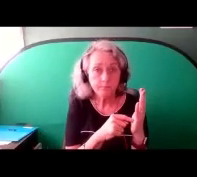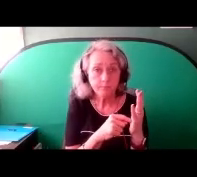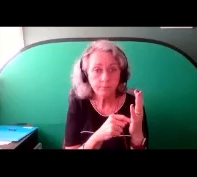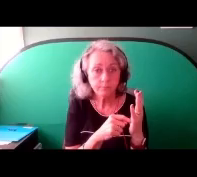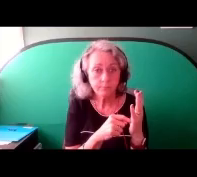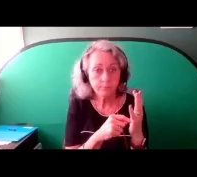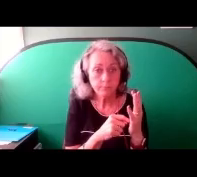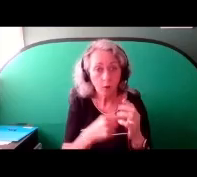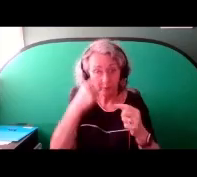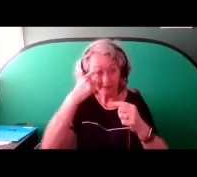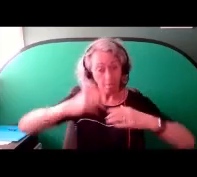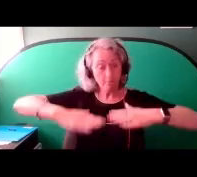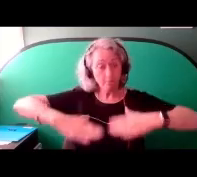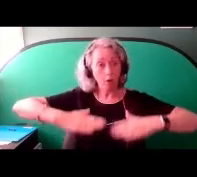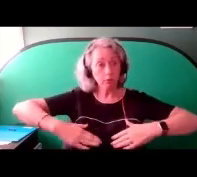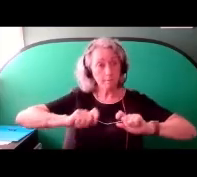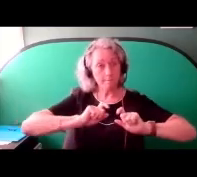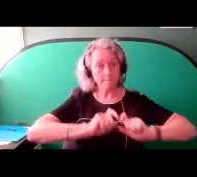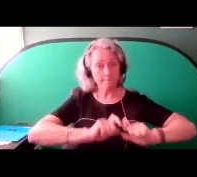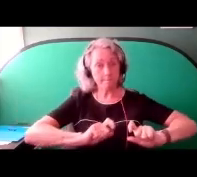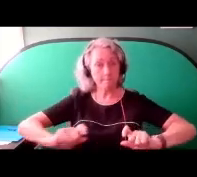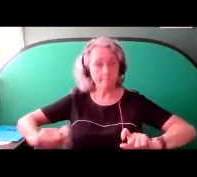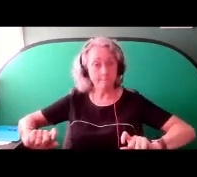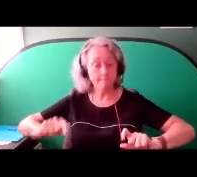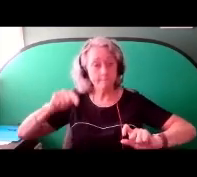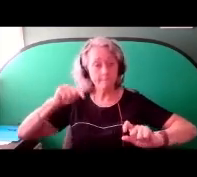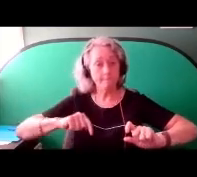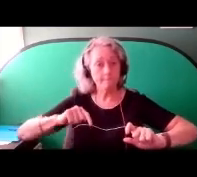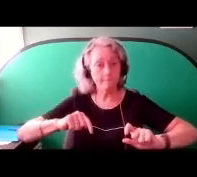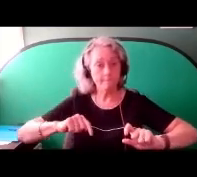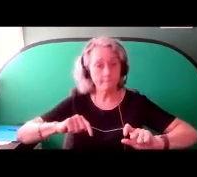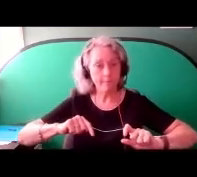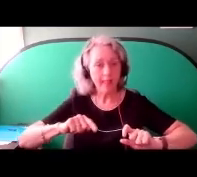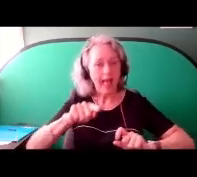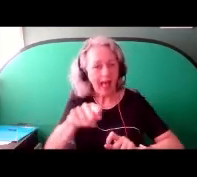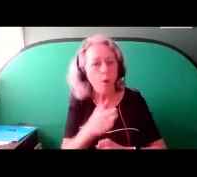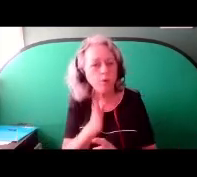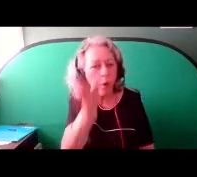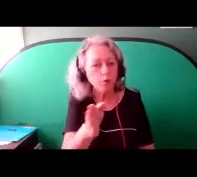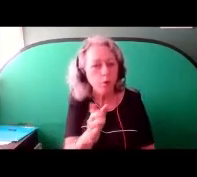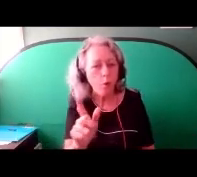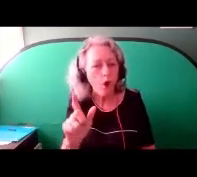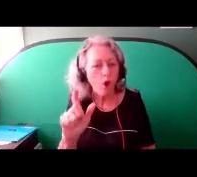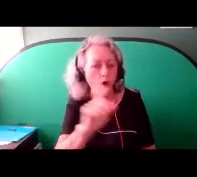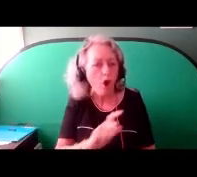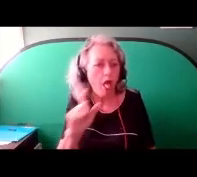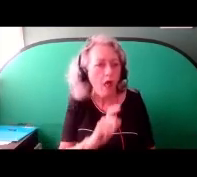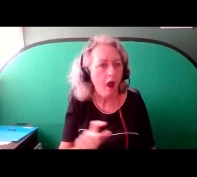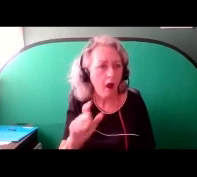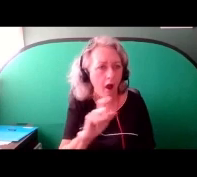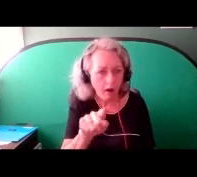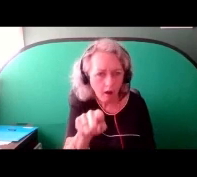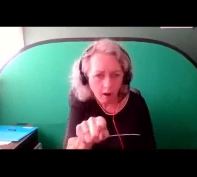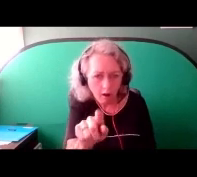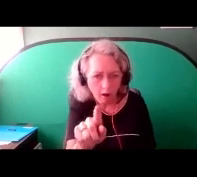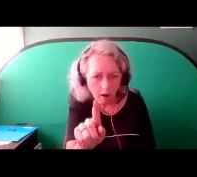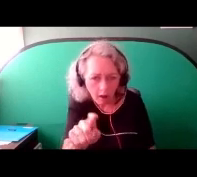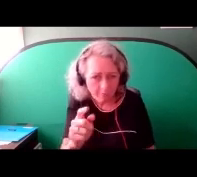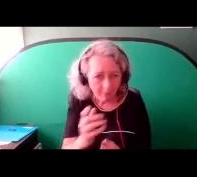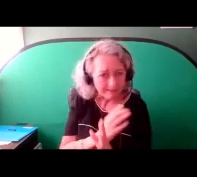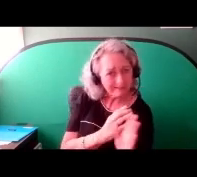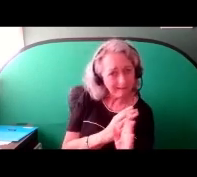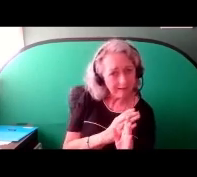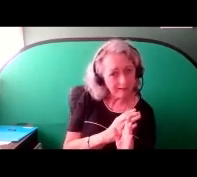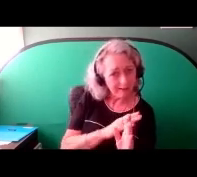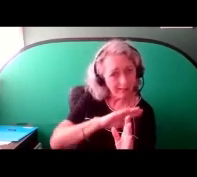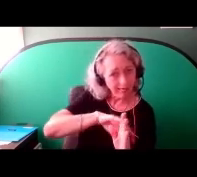at the bottom, what we're wanting to do, I always just go to color, and then which is just a second from the bottom left,